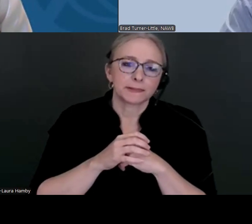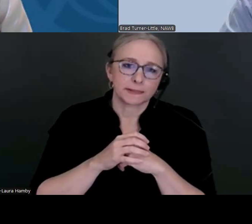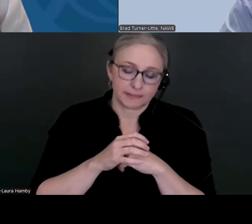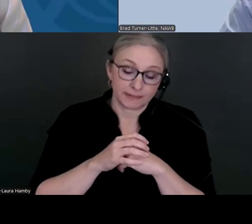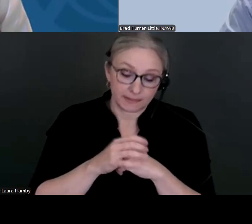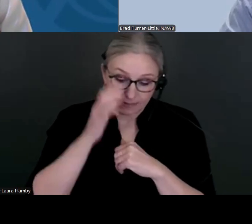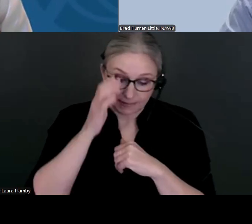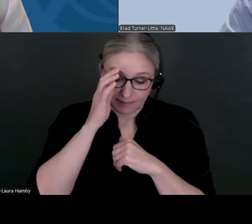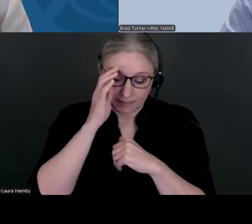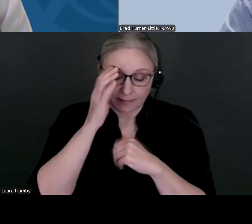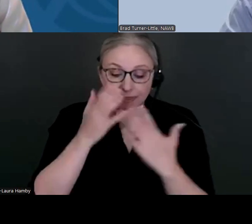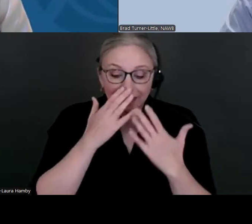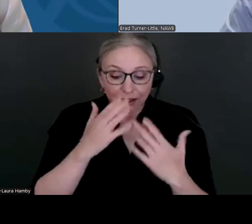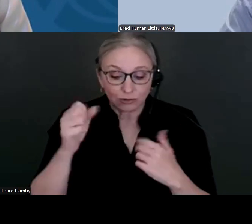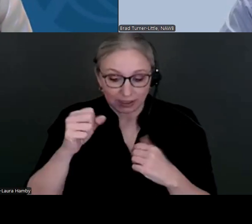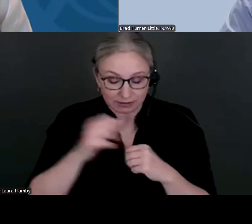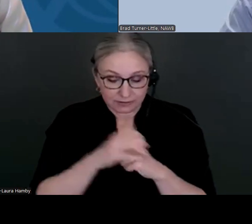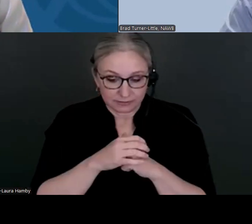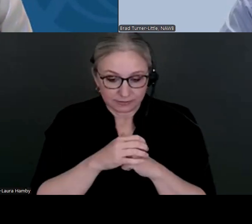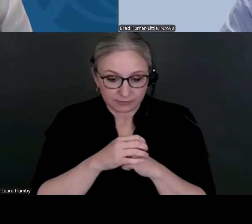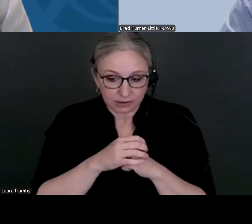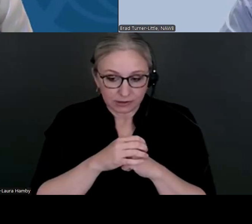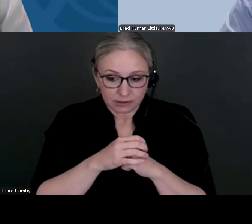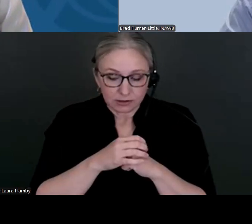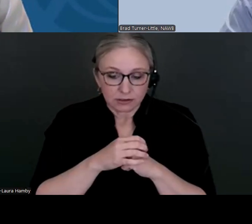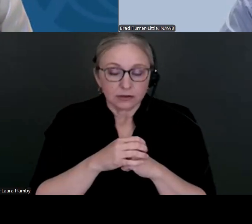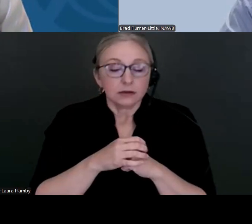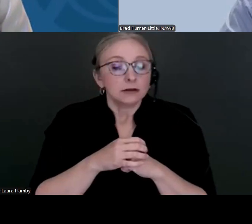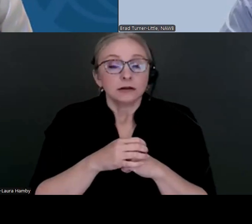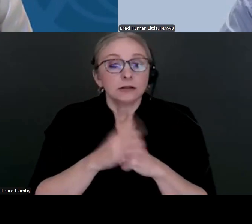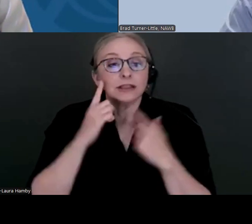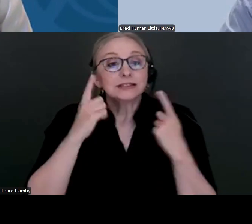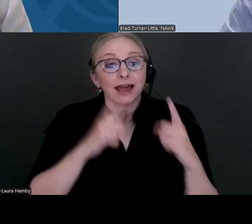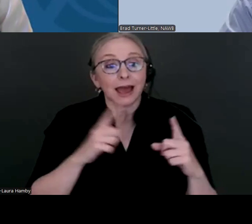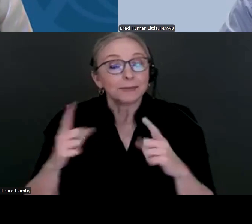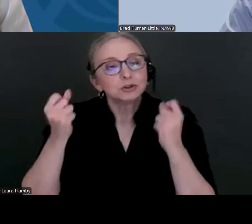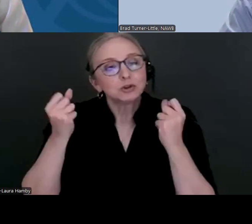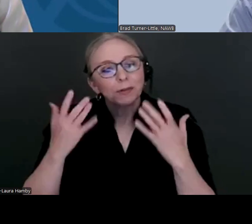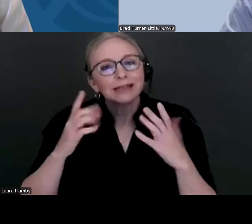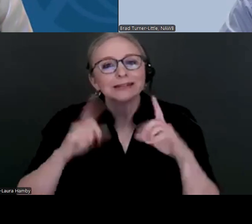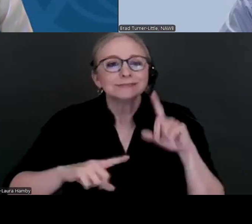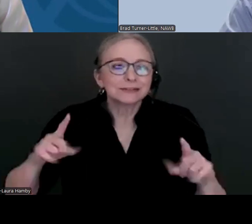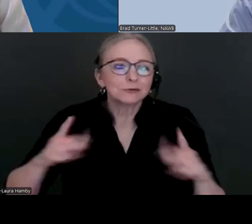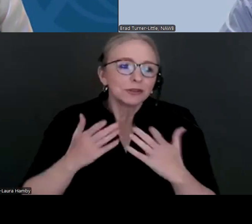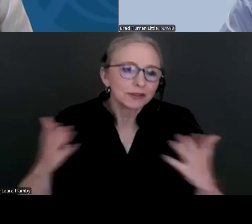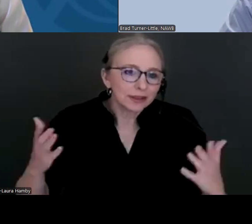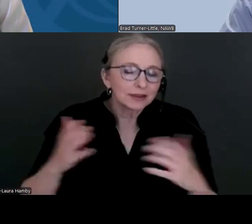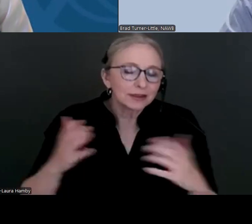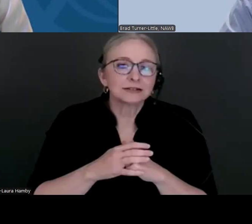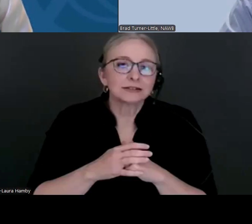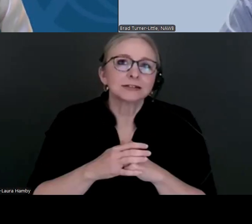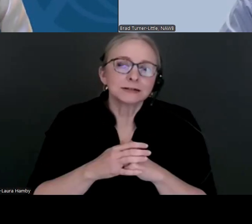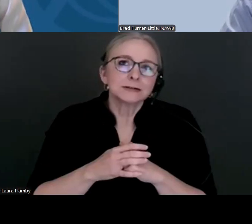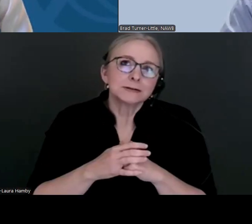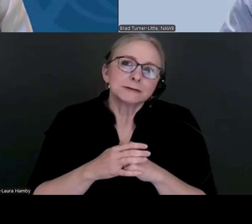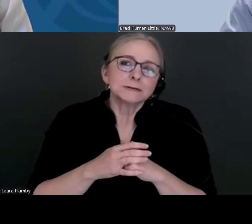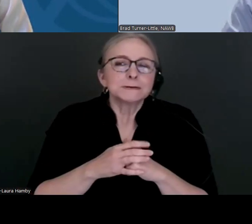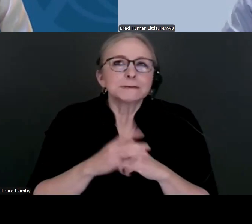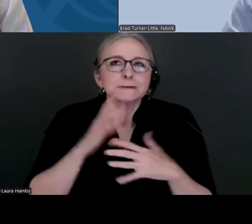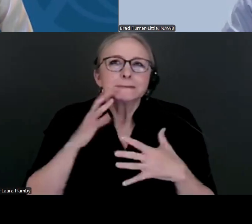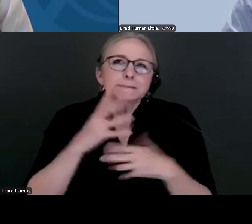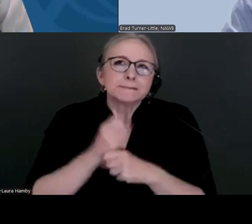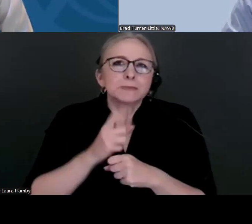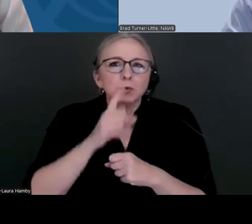Hey, thank you. Yeah, I mean, this happens in so many various ways. So try and synthesize this a little bit. I mean,